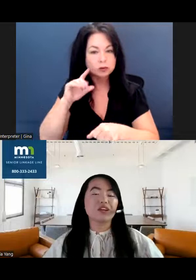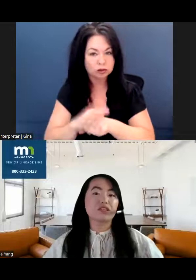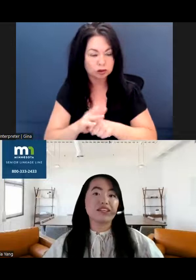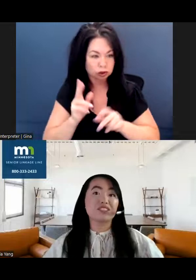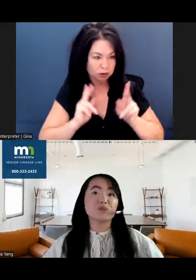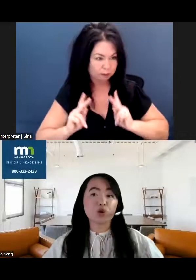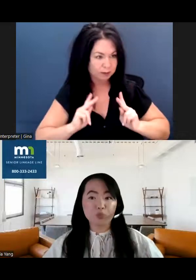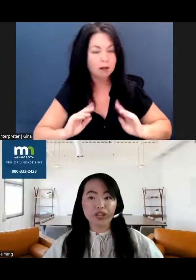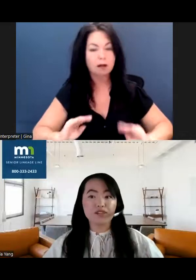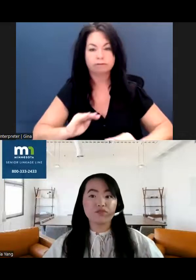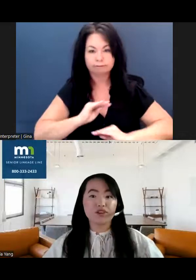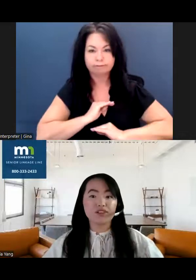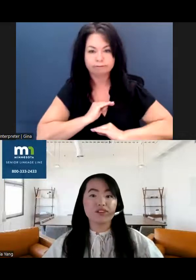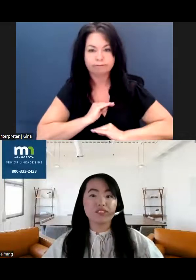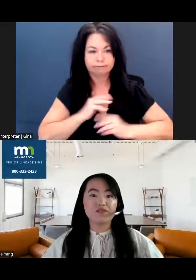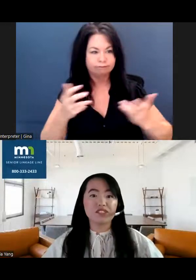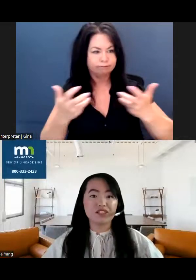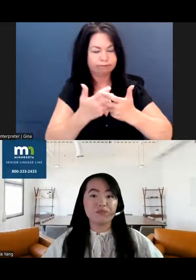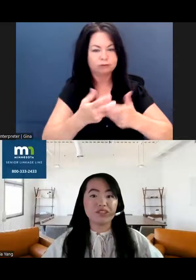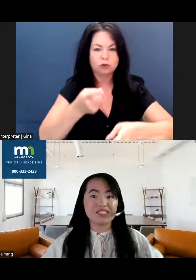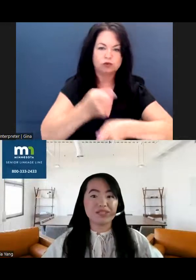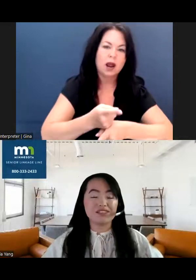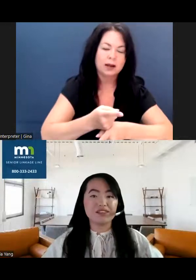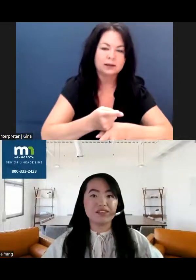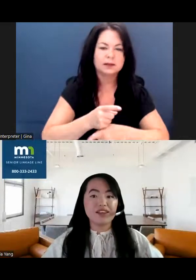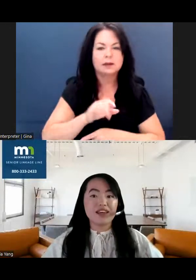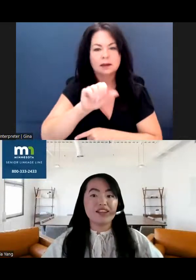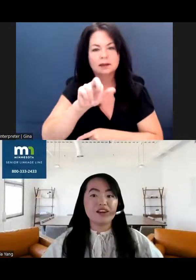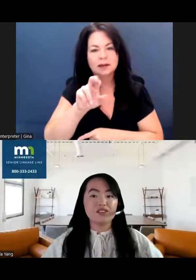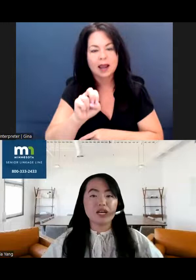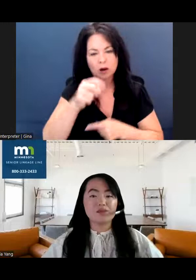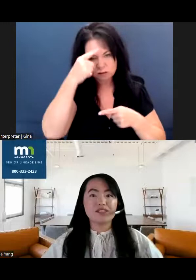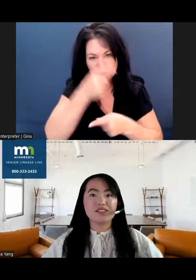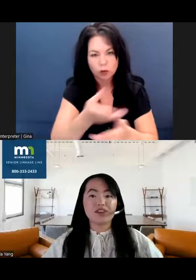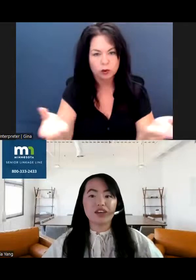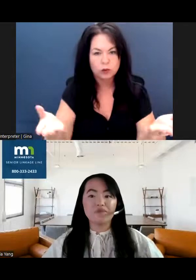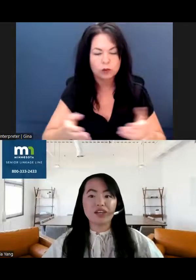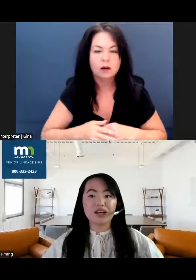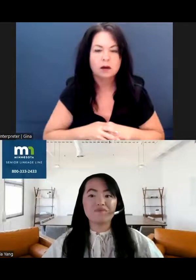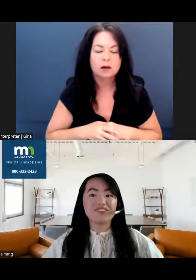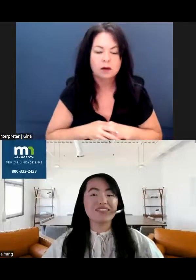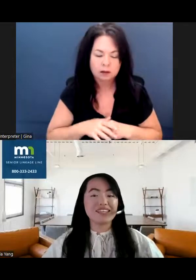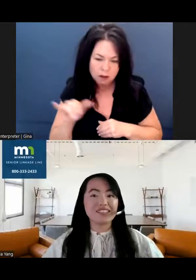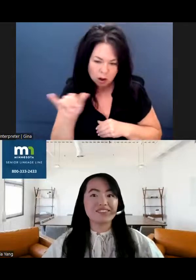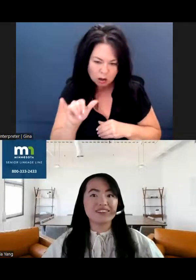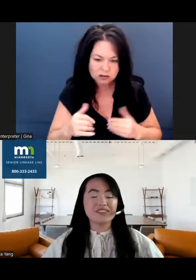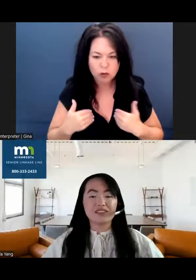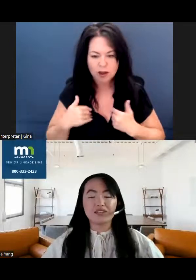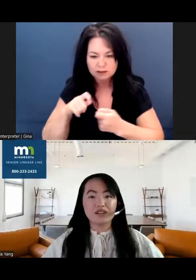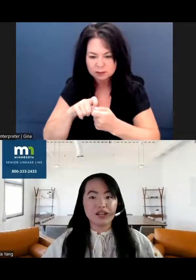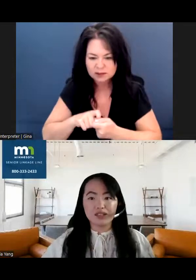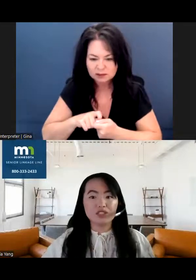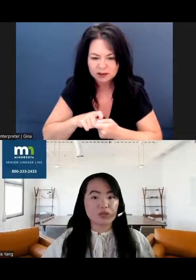of care that is appropriate for the nursing facility placement. And it also helps to identify the needs